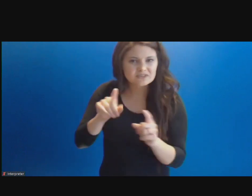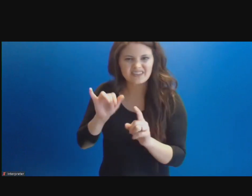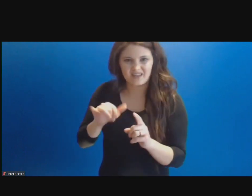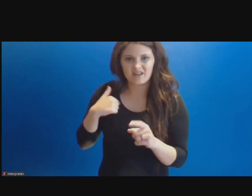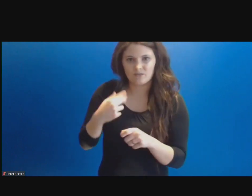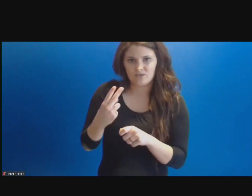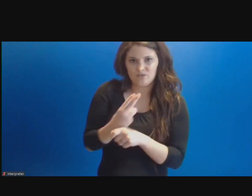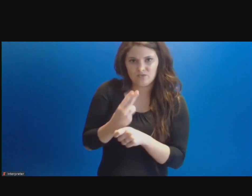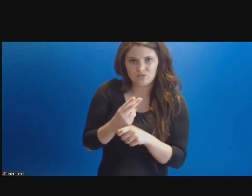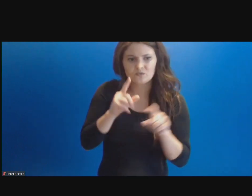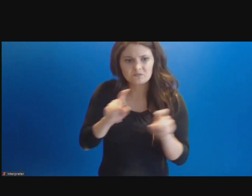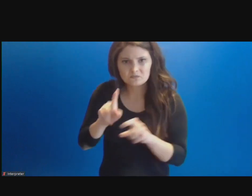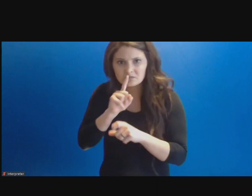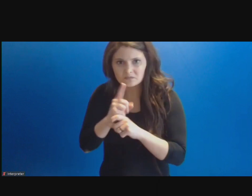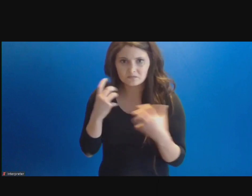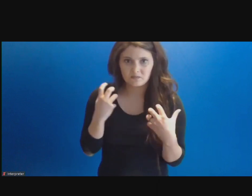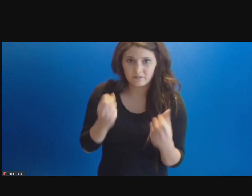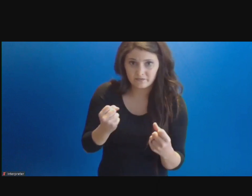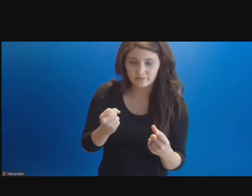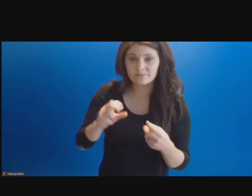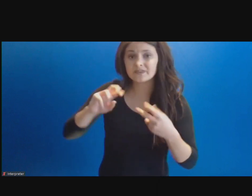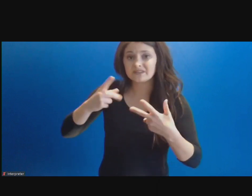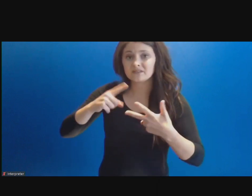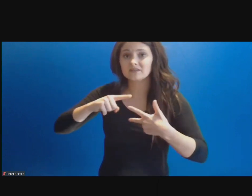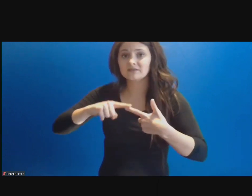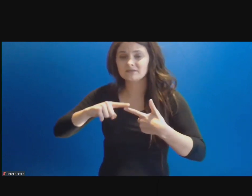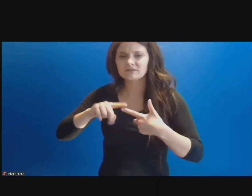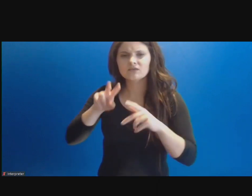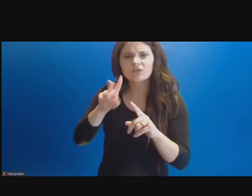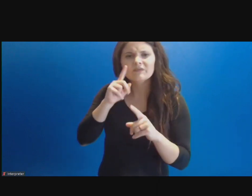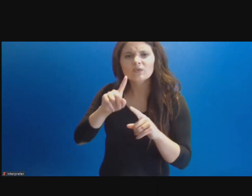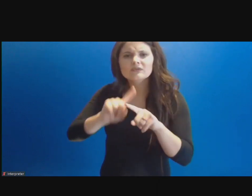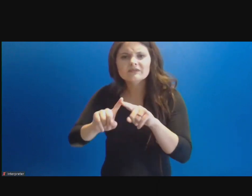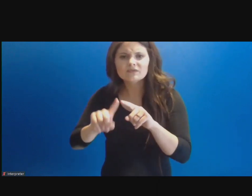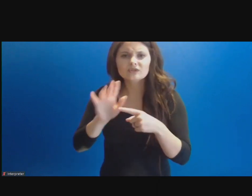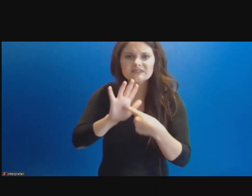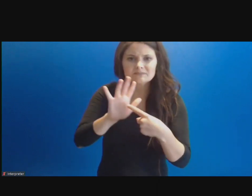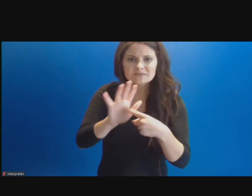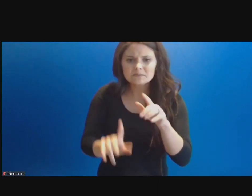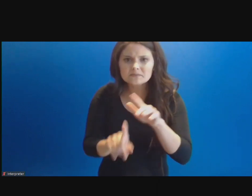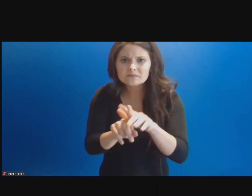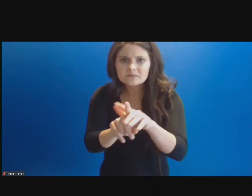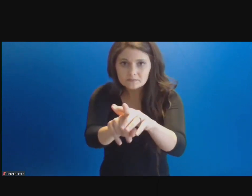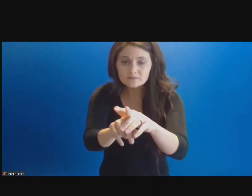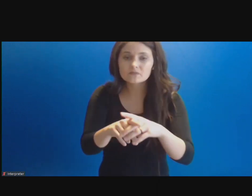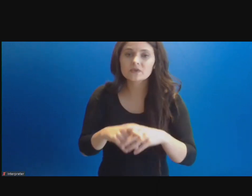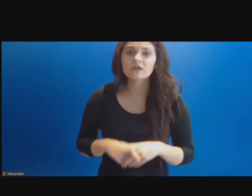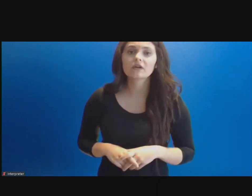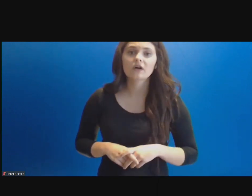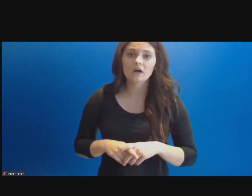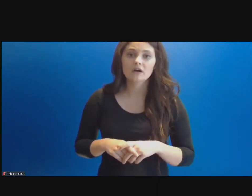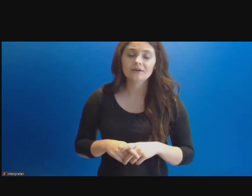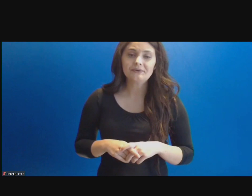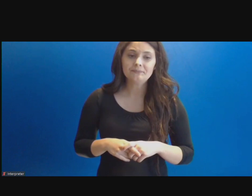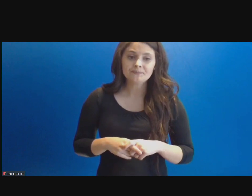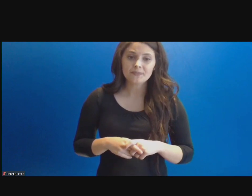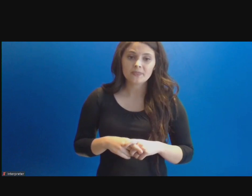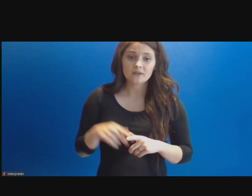second method is one where we're watching for symptoms. And in order to be